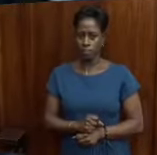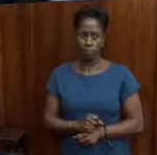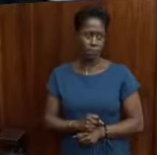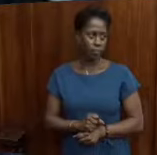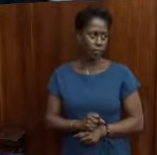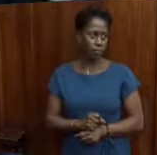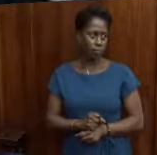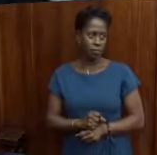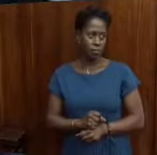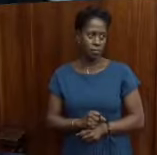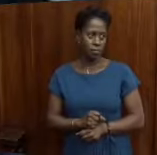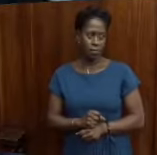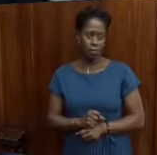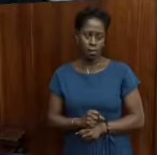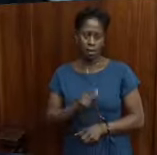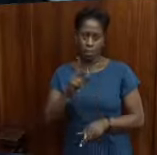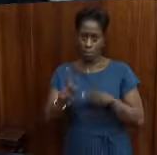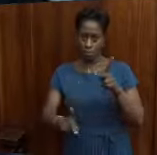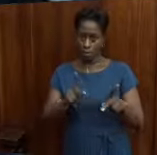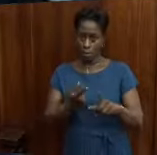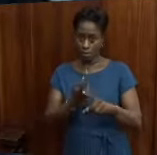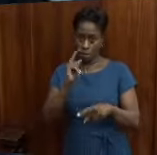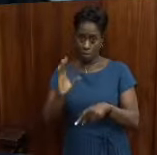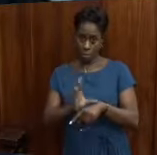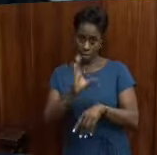the good people of Castries East,